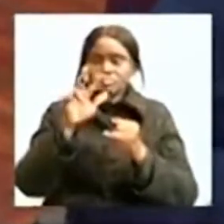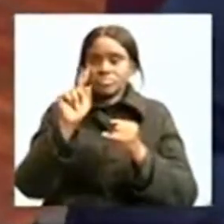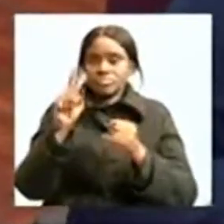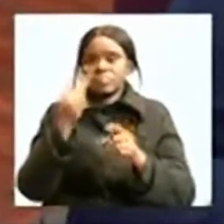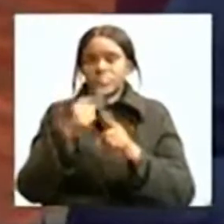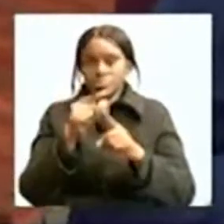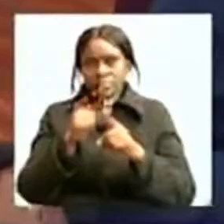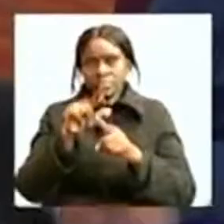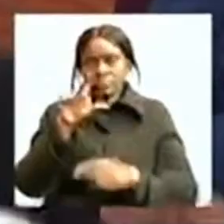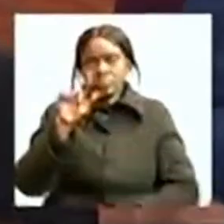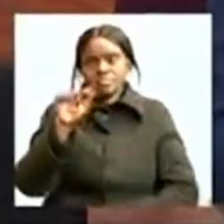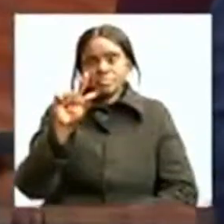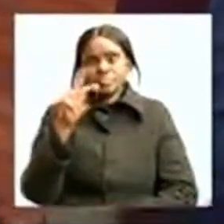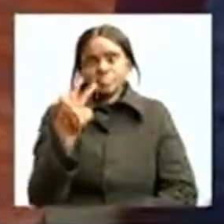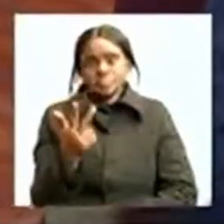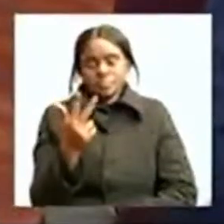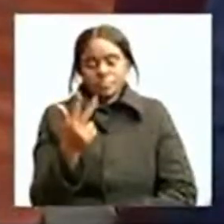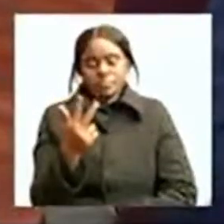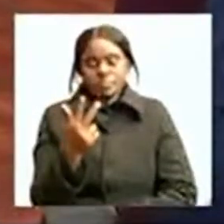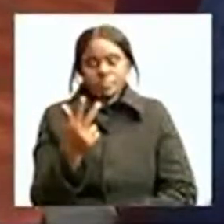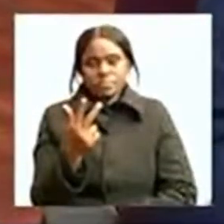December 2023.